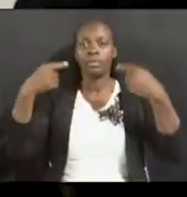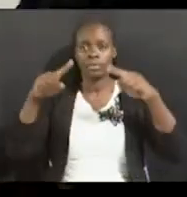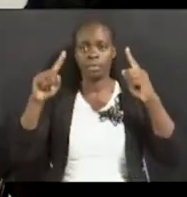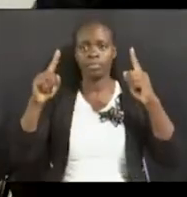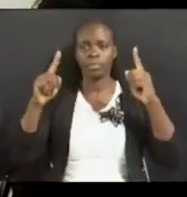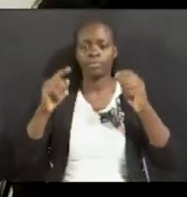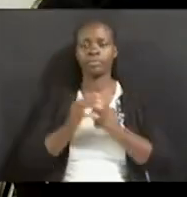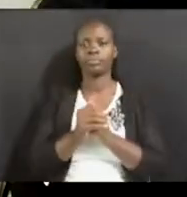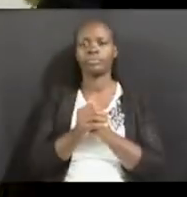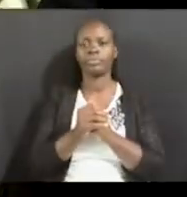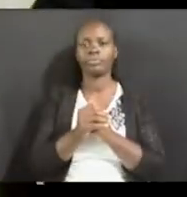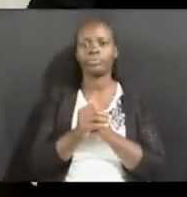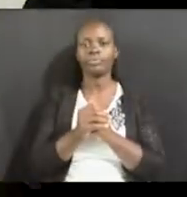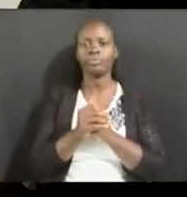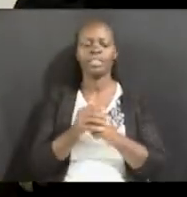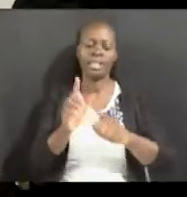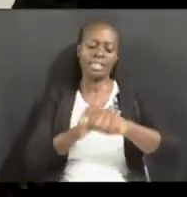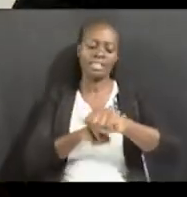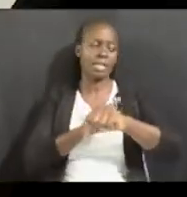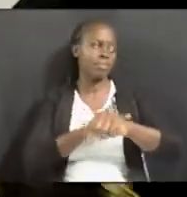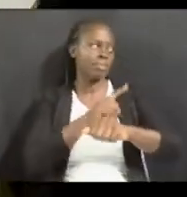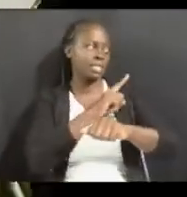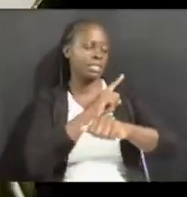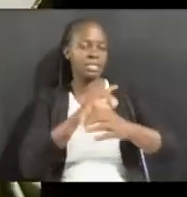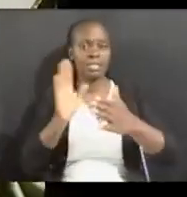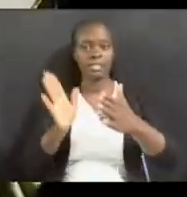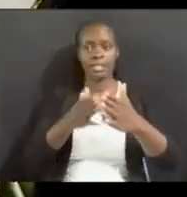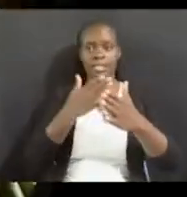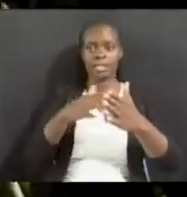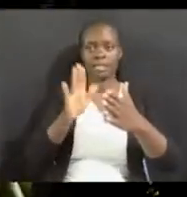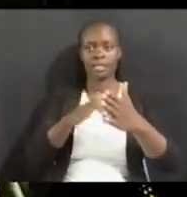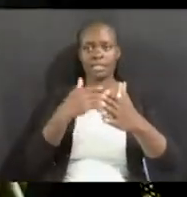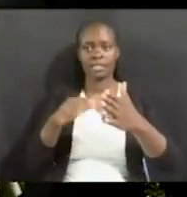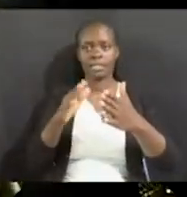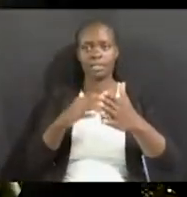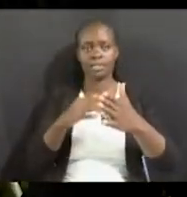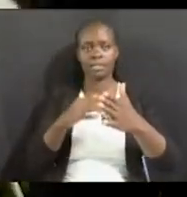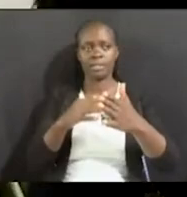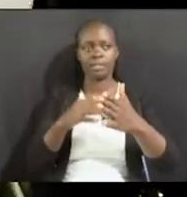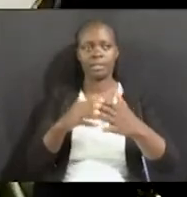As they sing, I want to invite you.